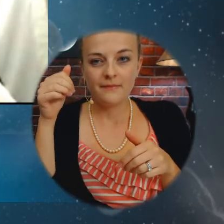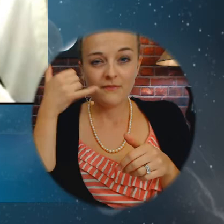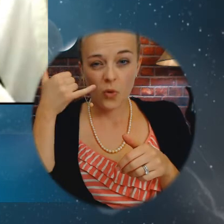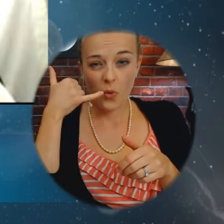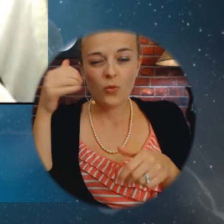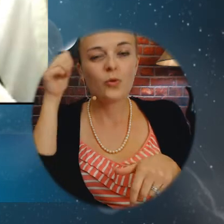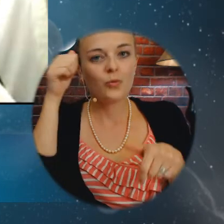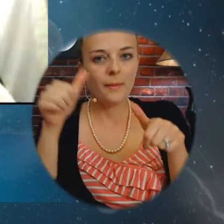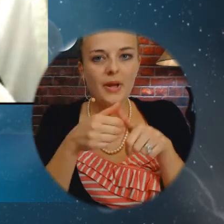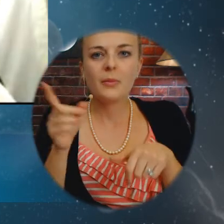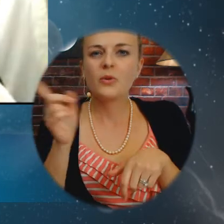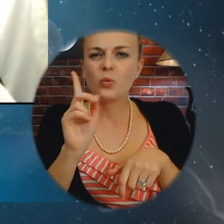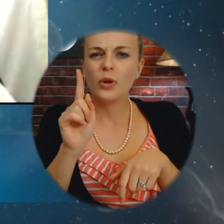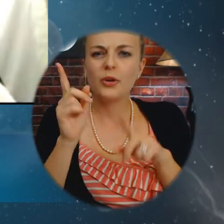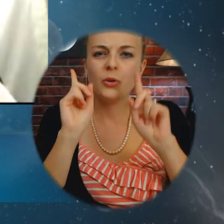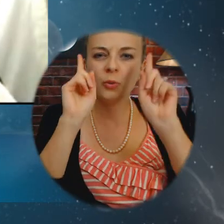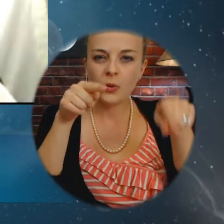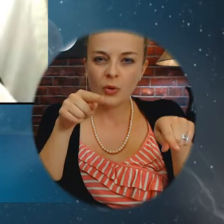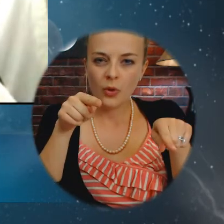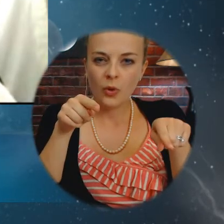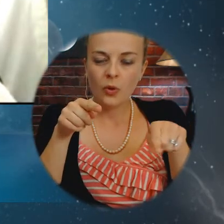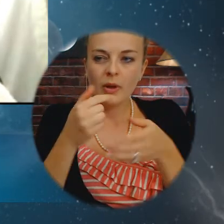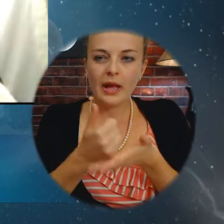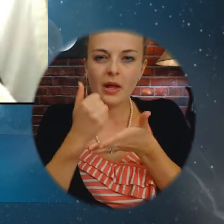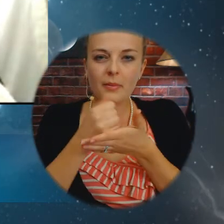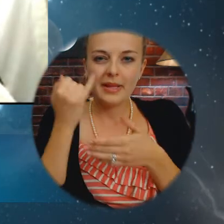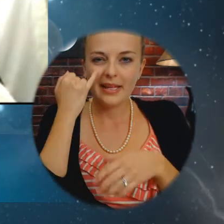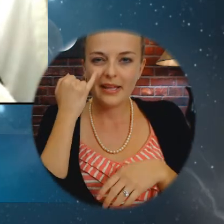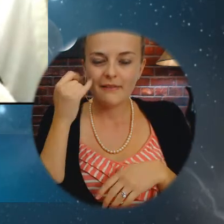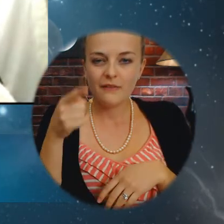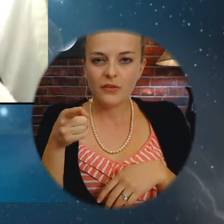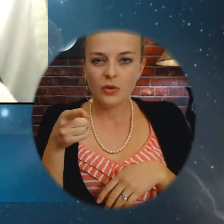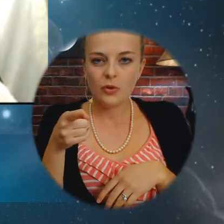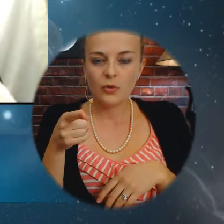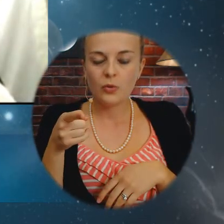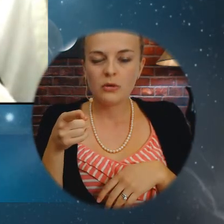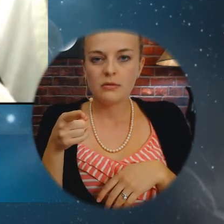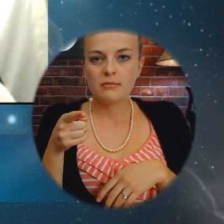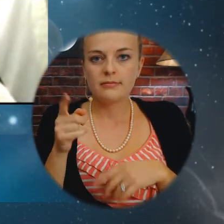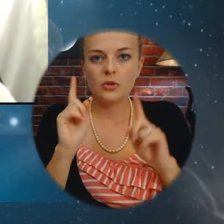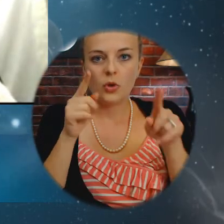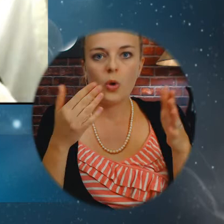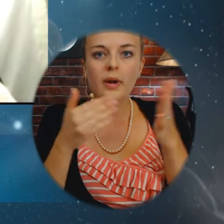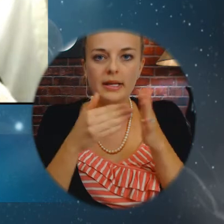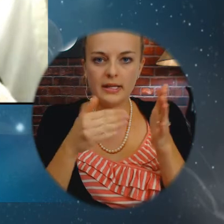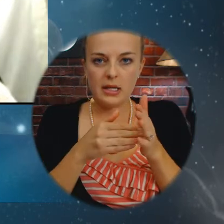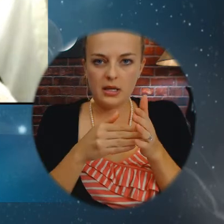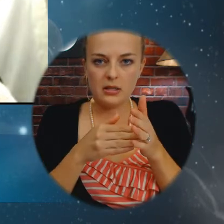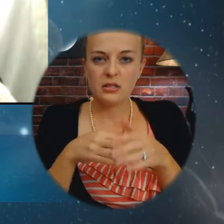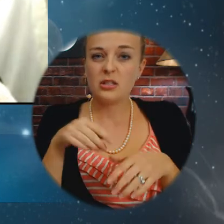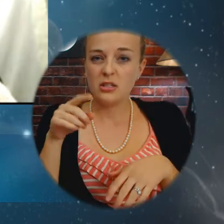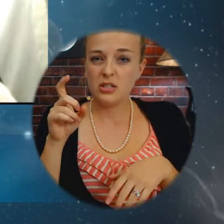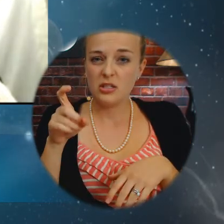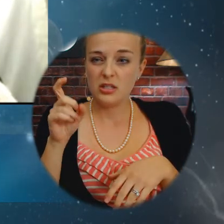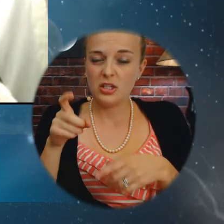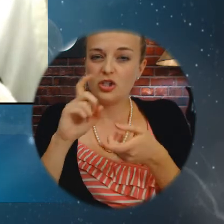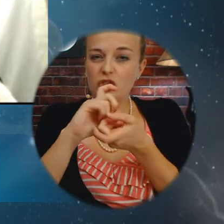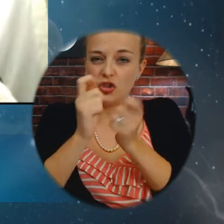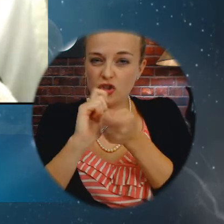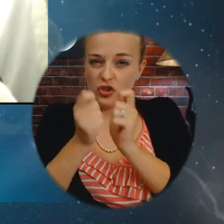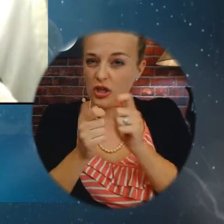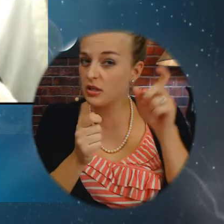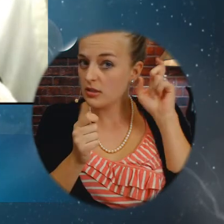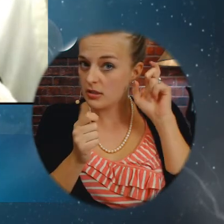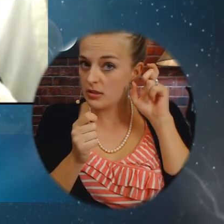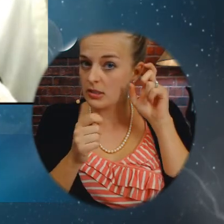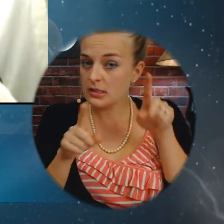your iPhone or whatever device that you're using will actually ask you, hey, you're back in this location. Would you like to have it set to that way